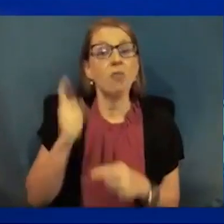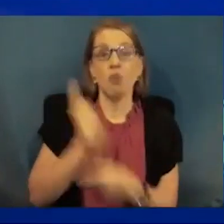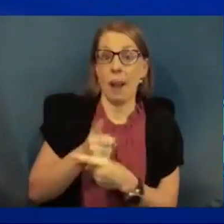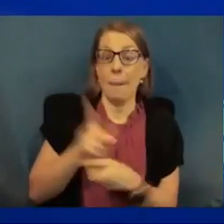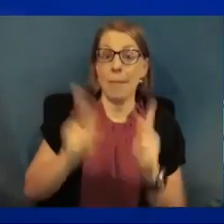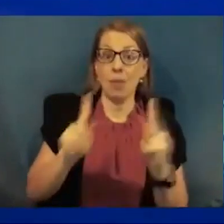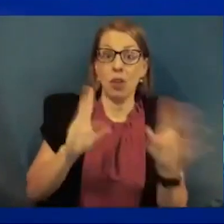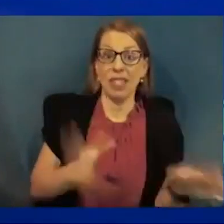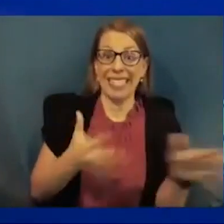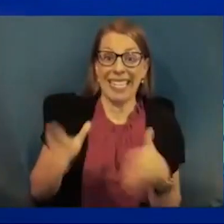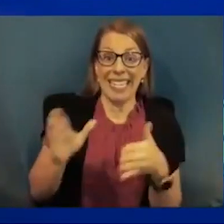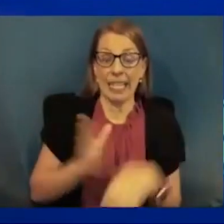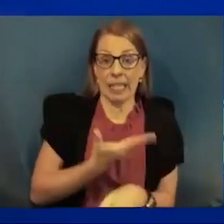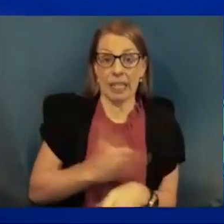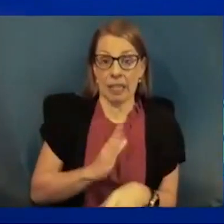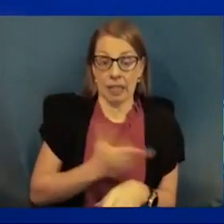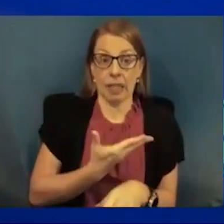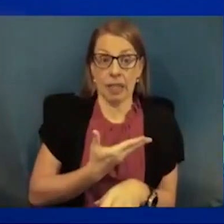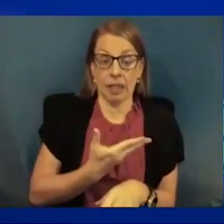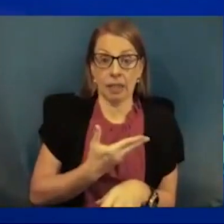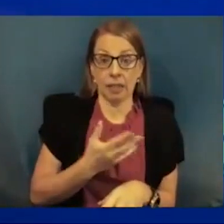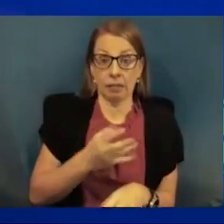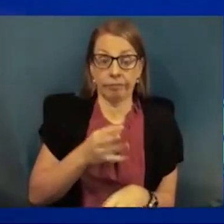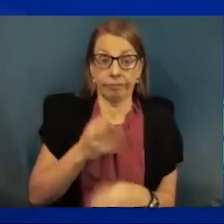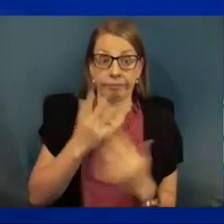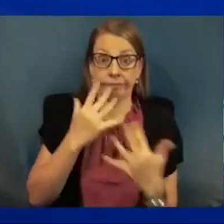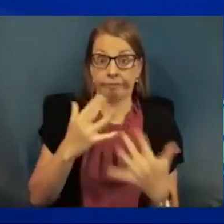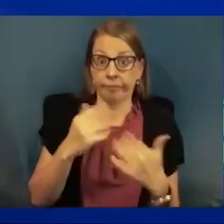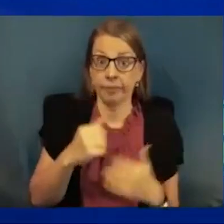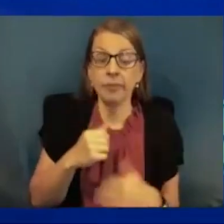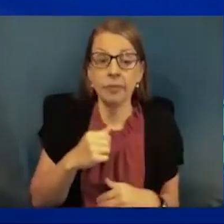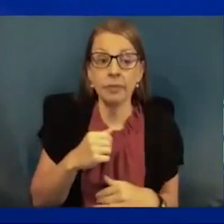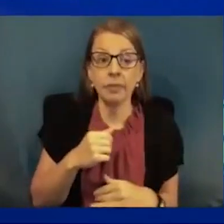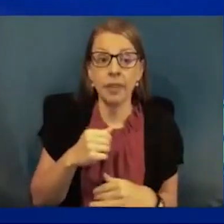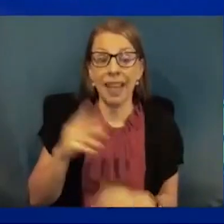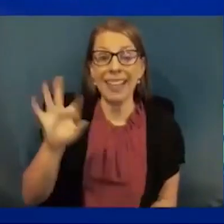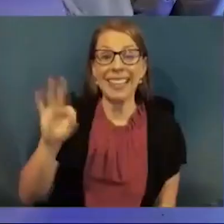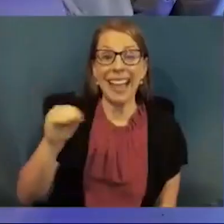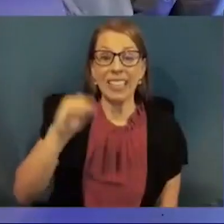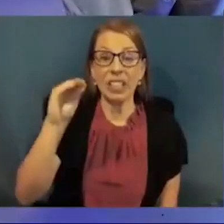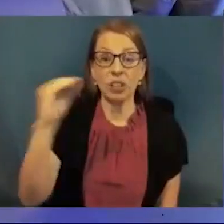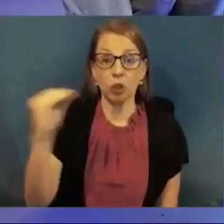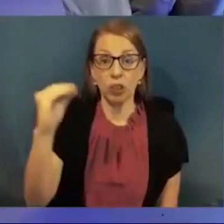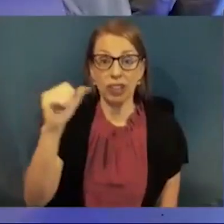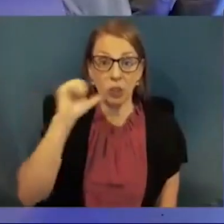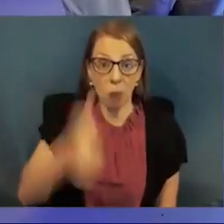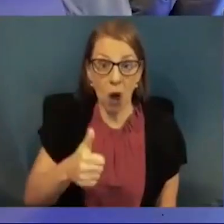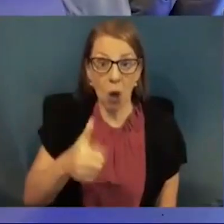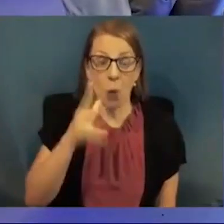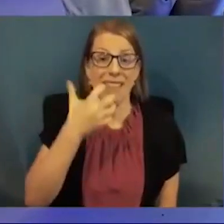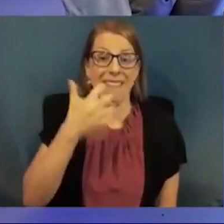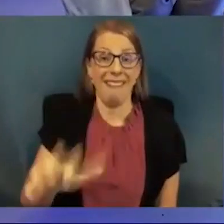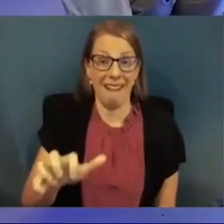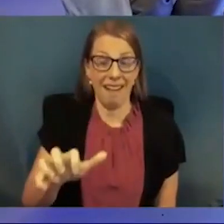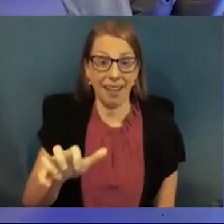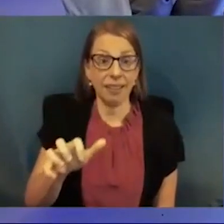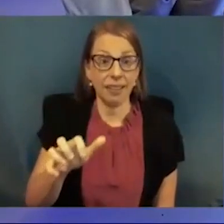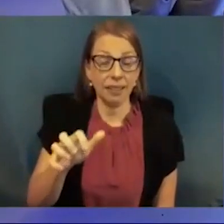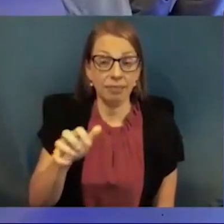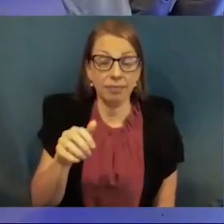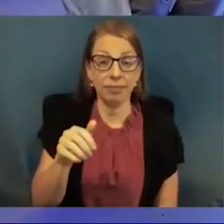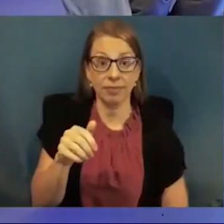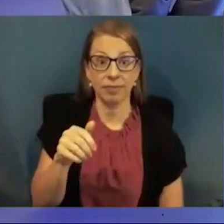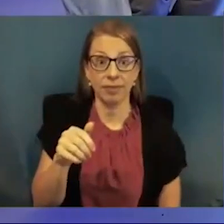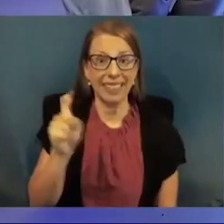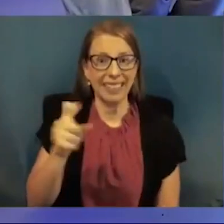back on. And can I just say, when I say hot ticket, I think it's 90 degrees tomorrow. It is a hot ticket. It is a hot ticket. All across the board. Other questions on the line?